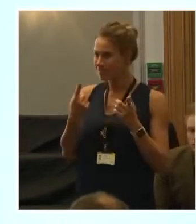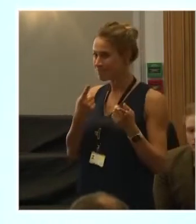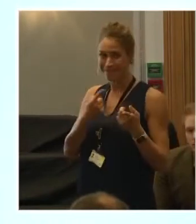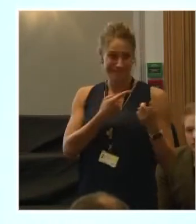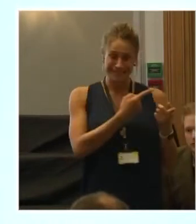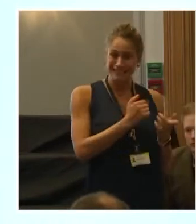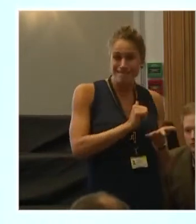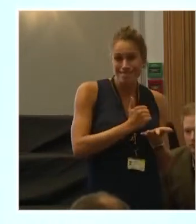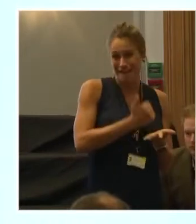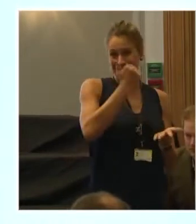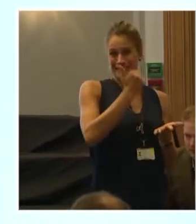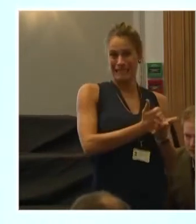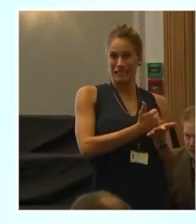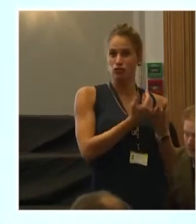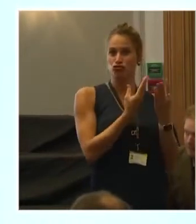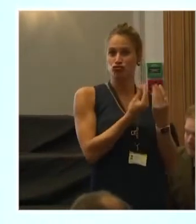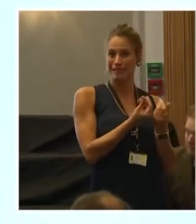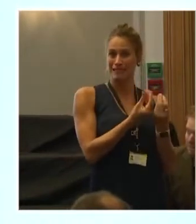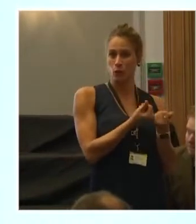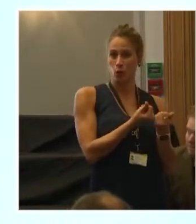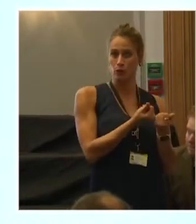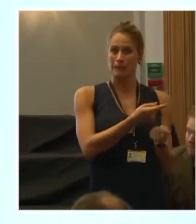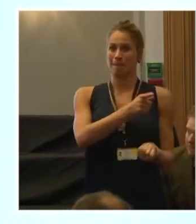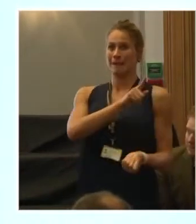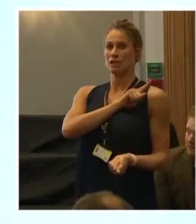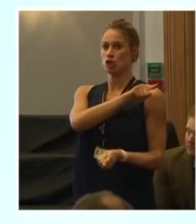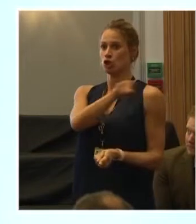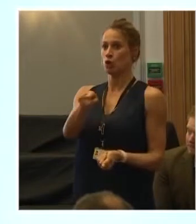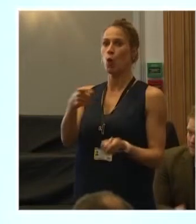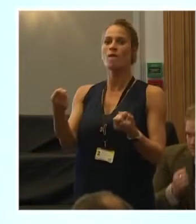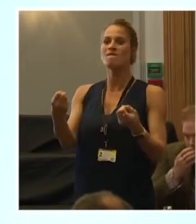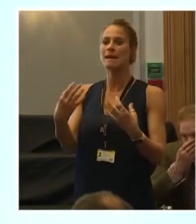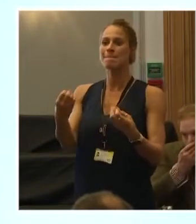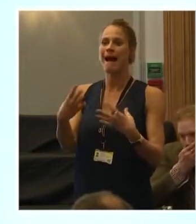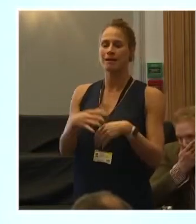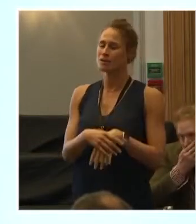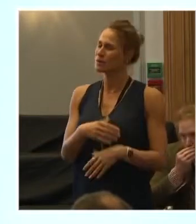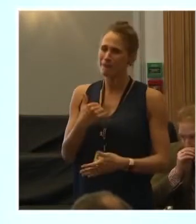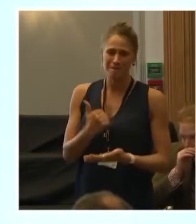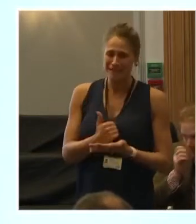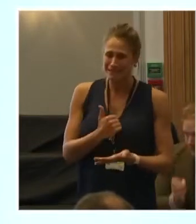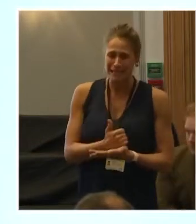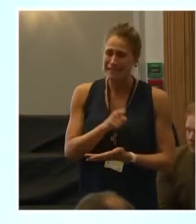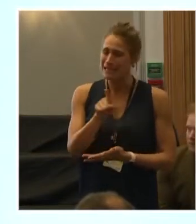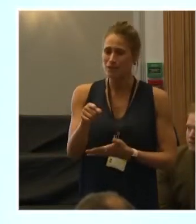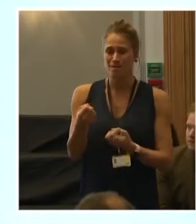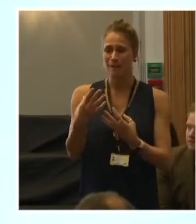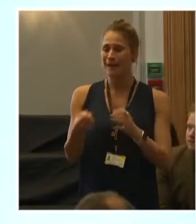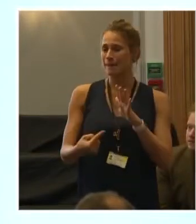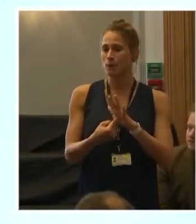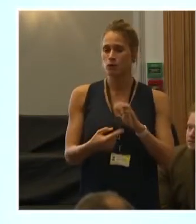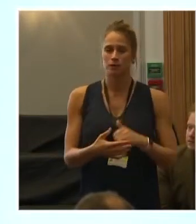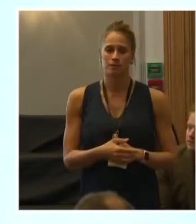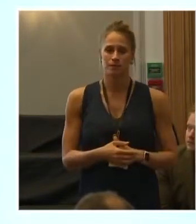resource has come from information that you gave us, and that's why your feedback is so important. So as we've spoken about